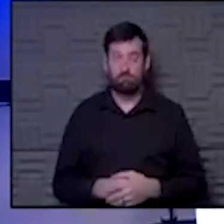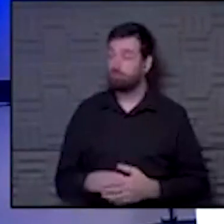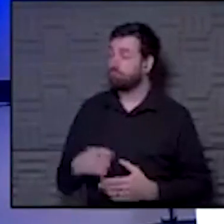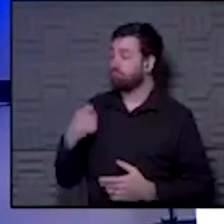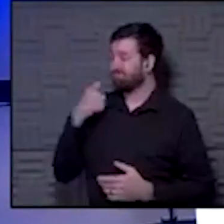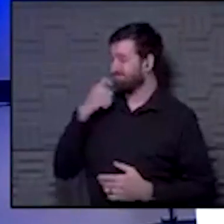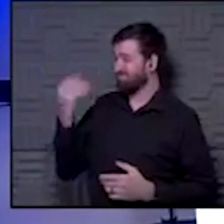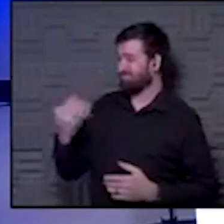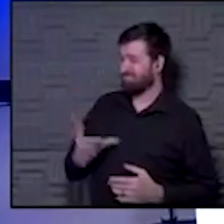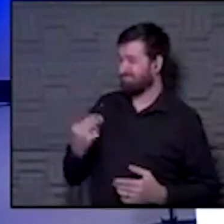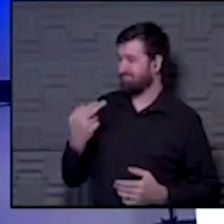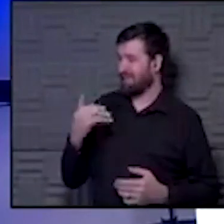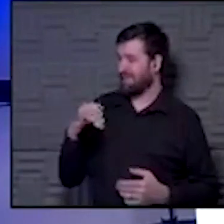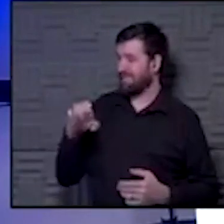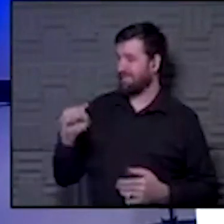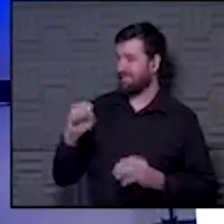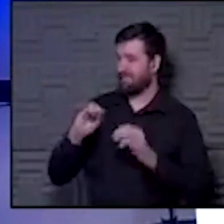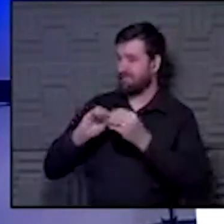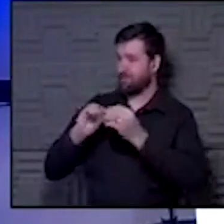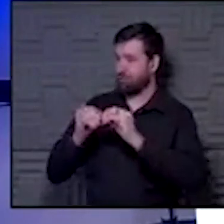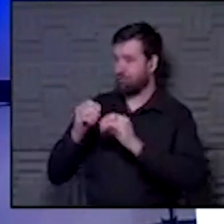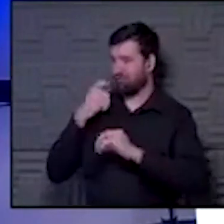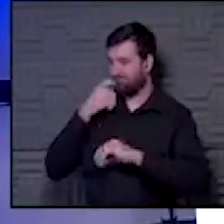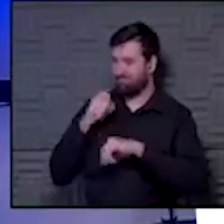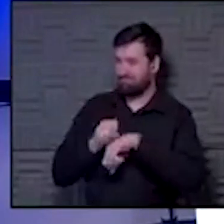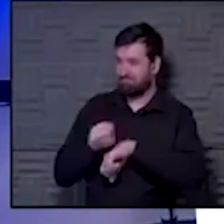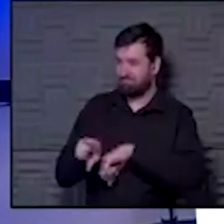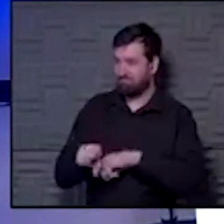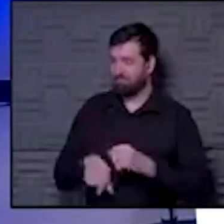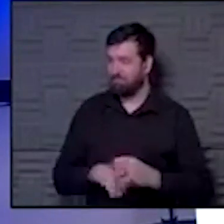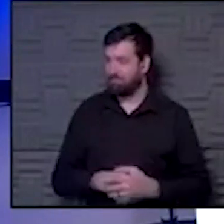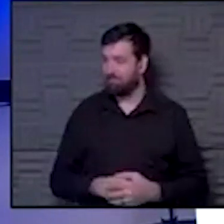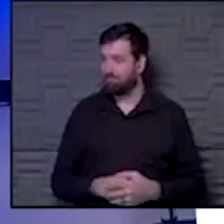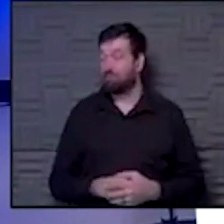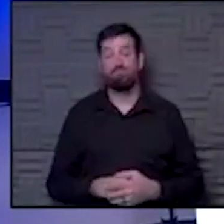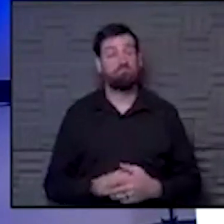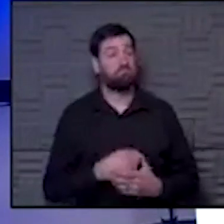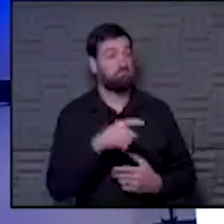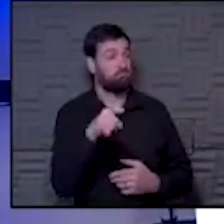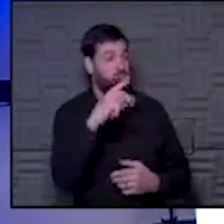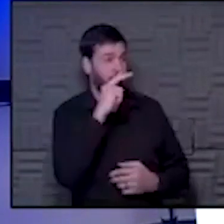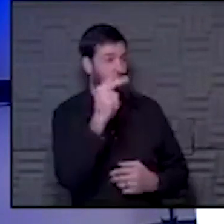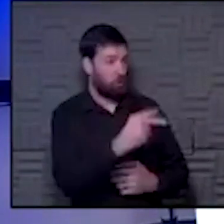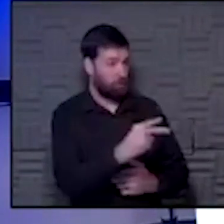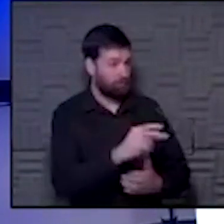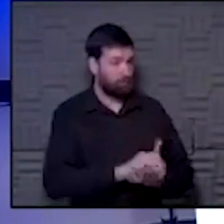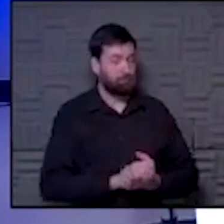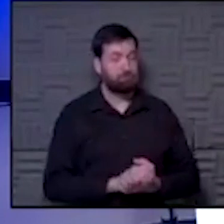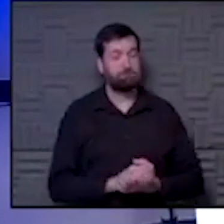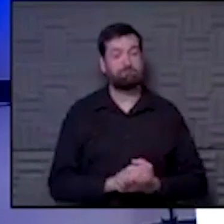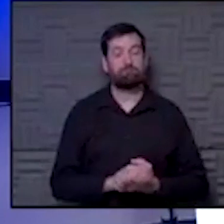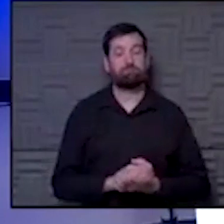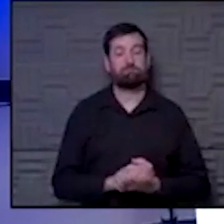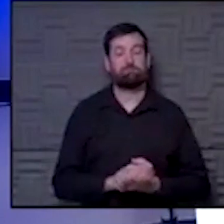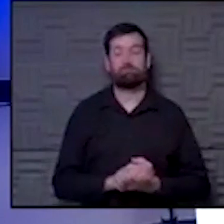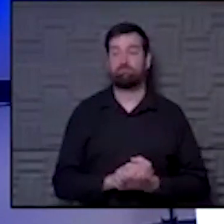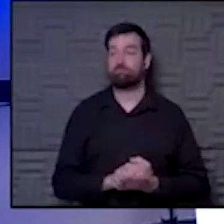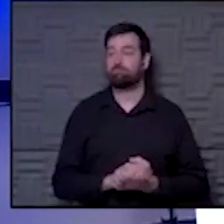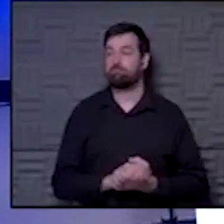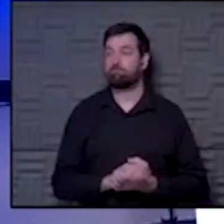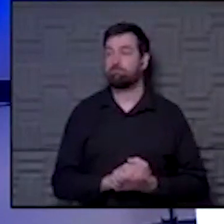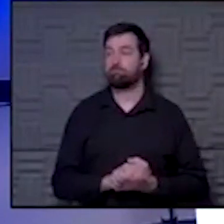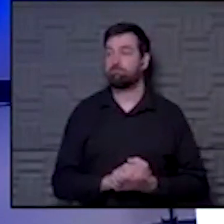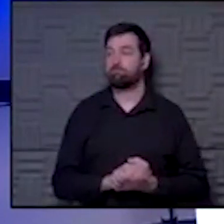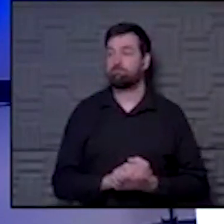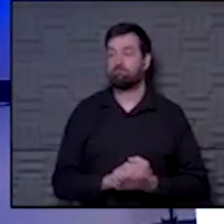got the Hayes numbers. I just sent them to you. Okay. And so while he looks at that, let me just see